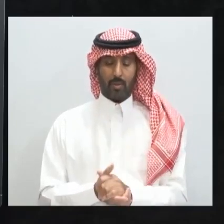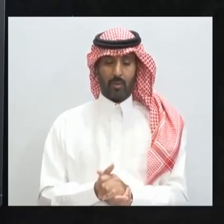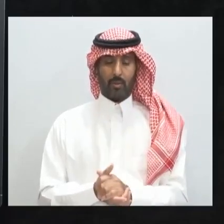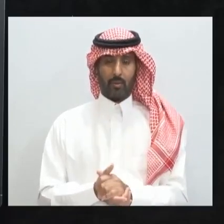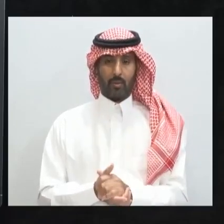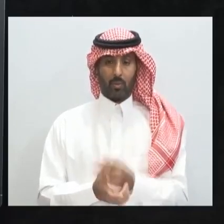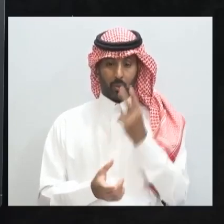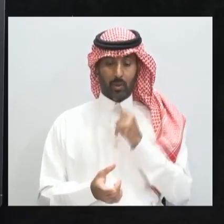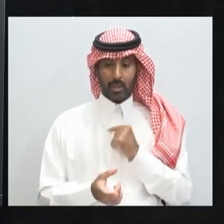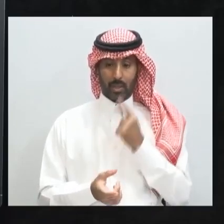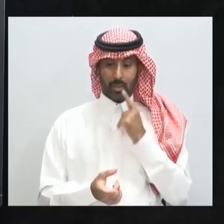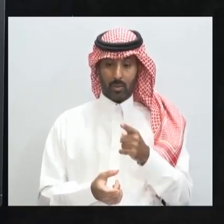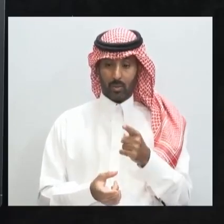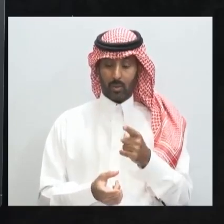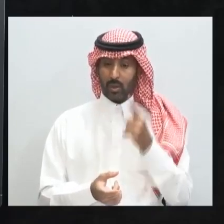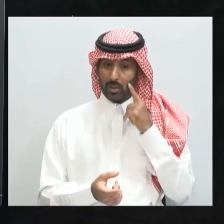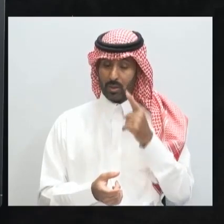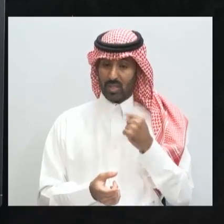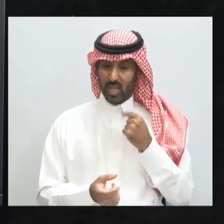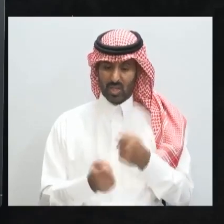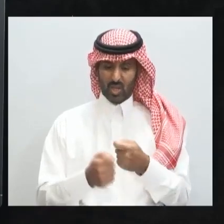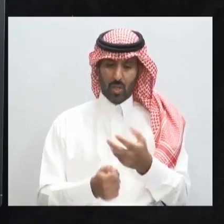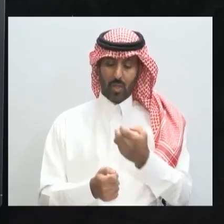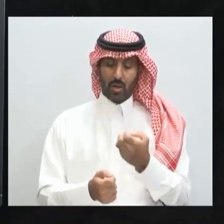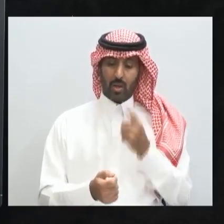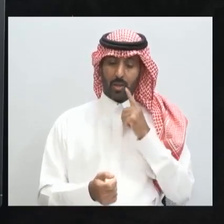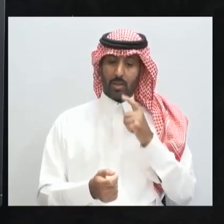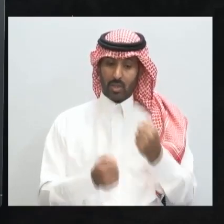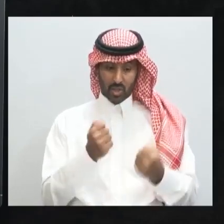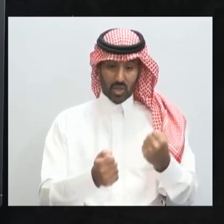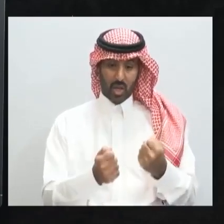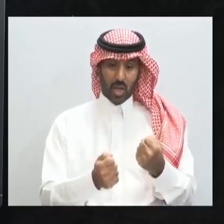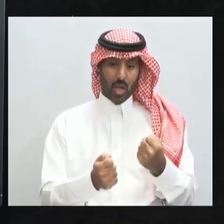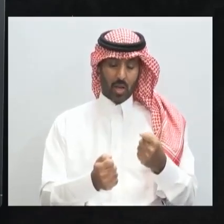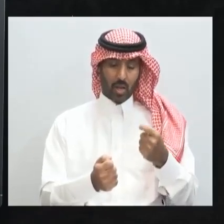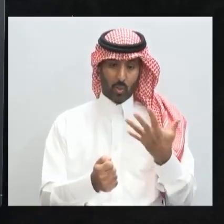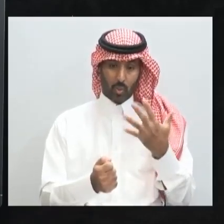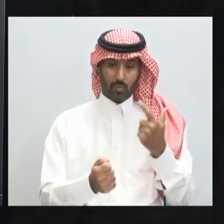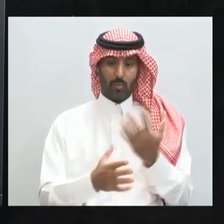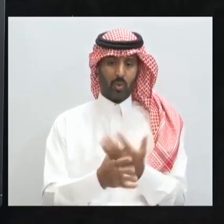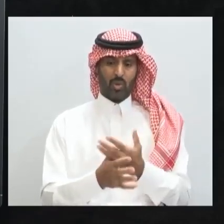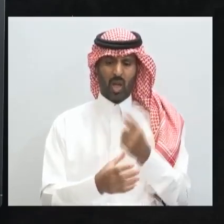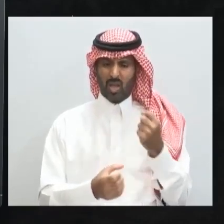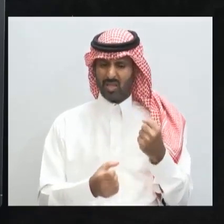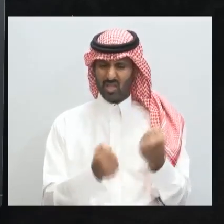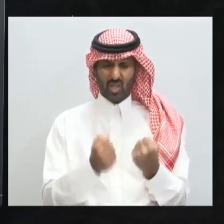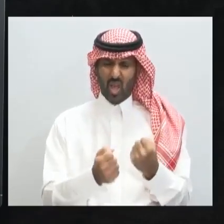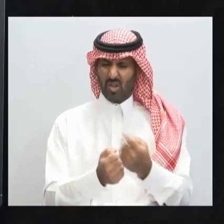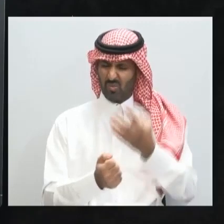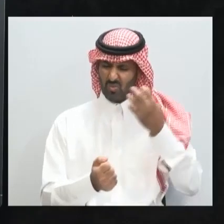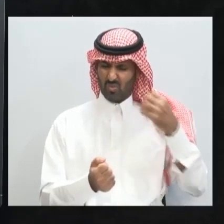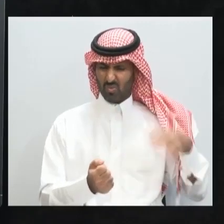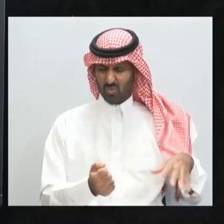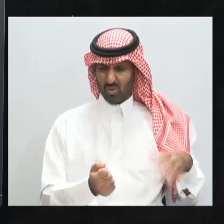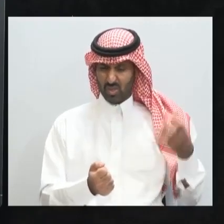We need to get another car. This one is so old. So we are describing the car to be old, and also we